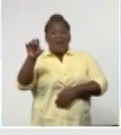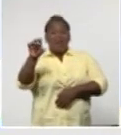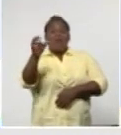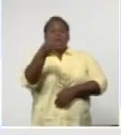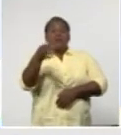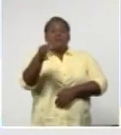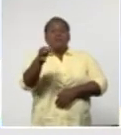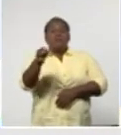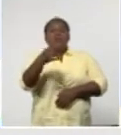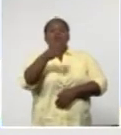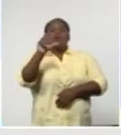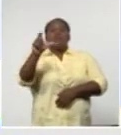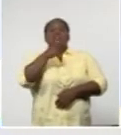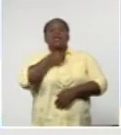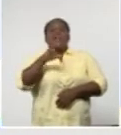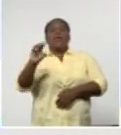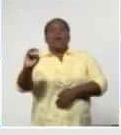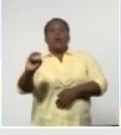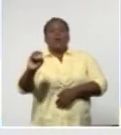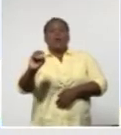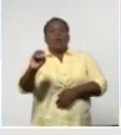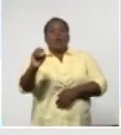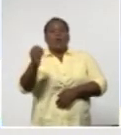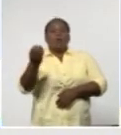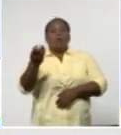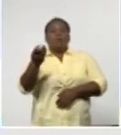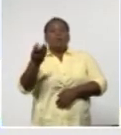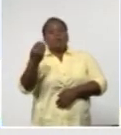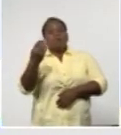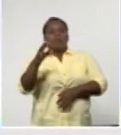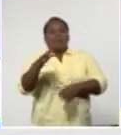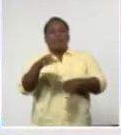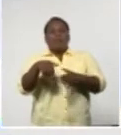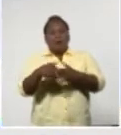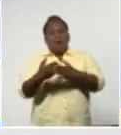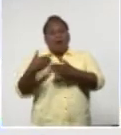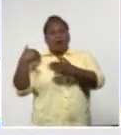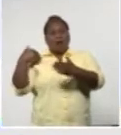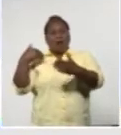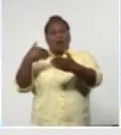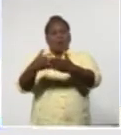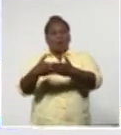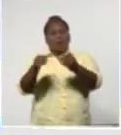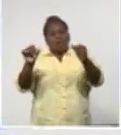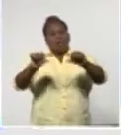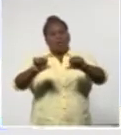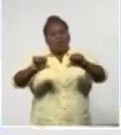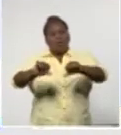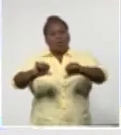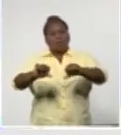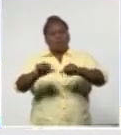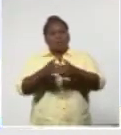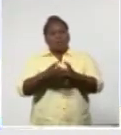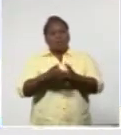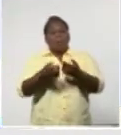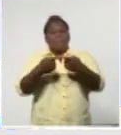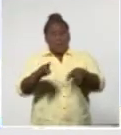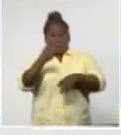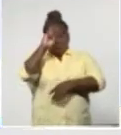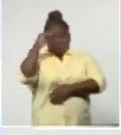at the Salvador Allende Hospital. She has already spent several days in this